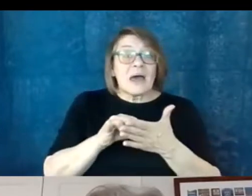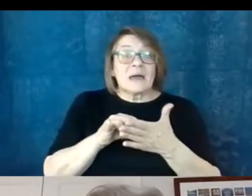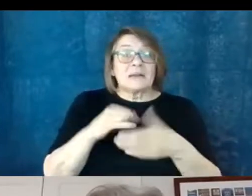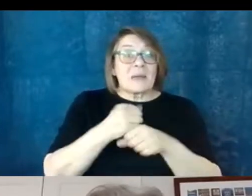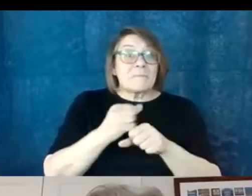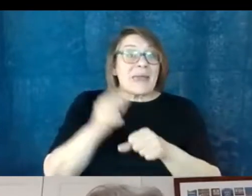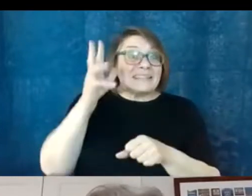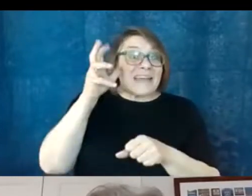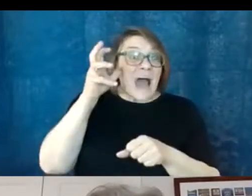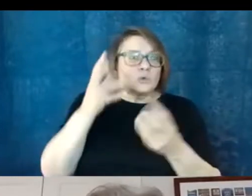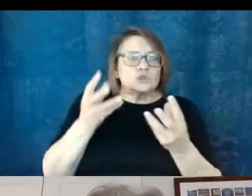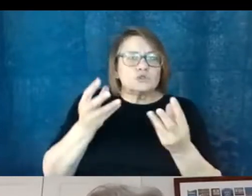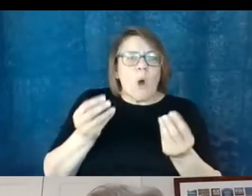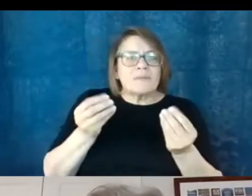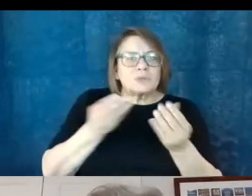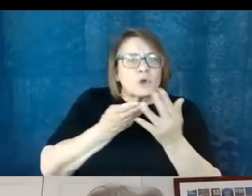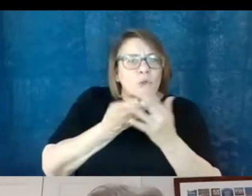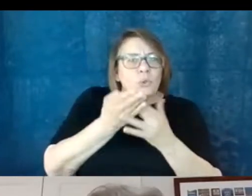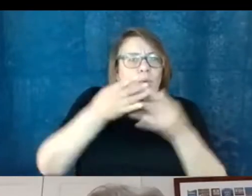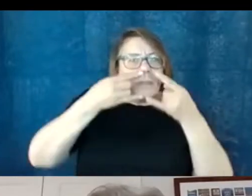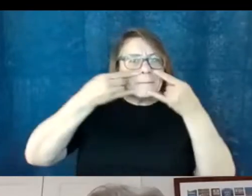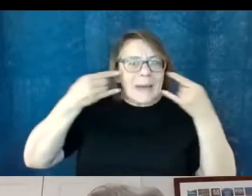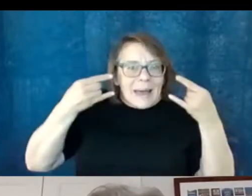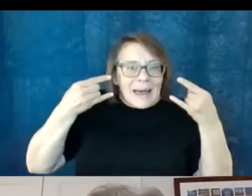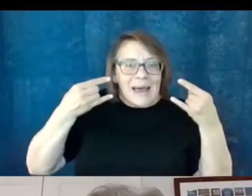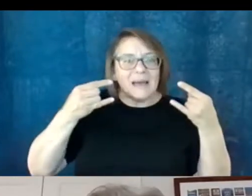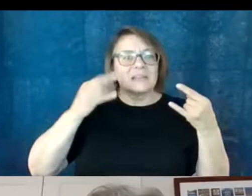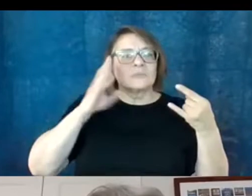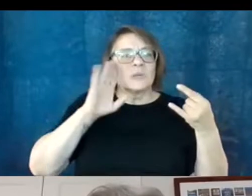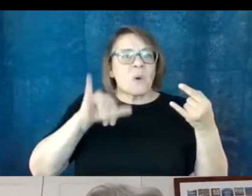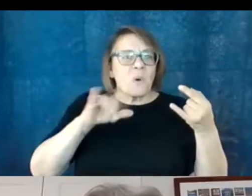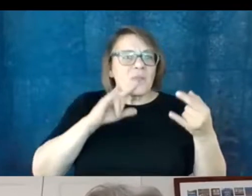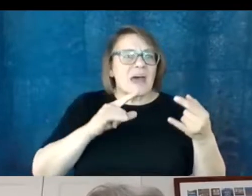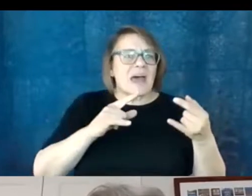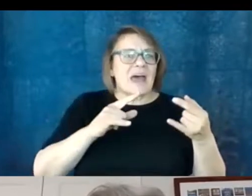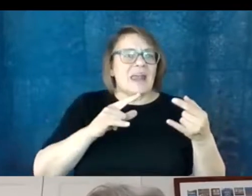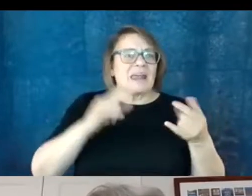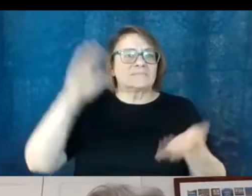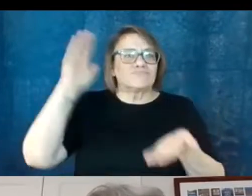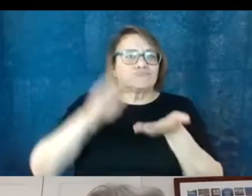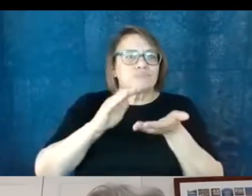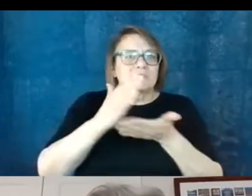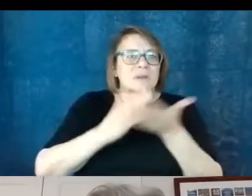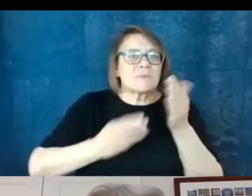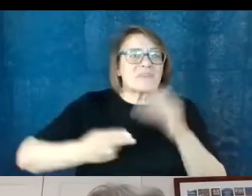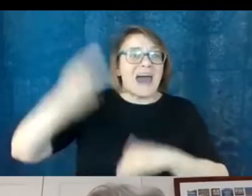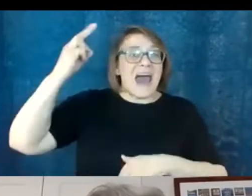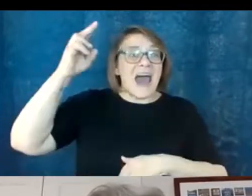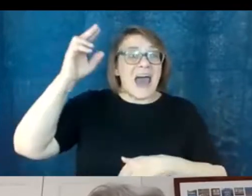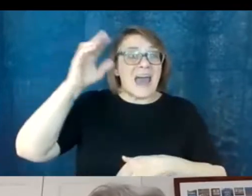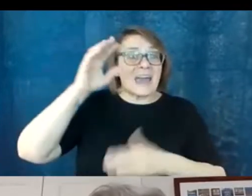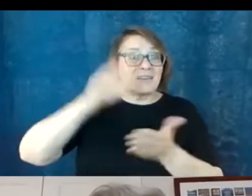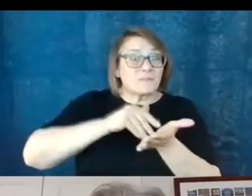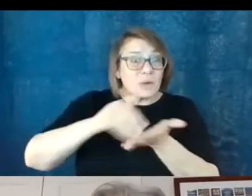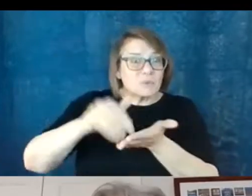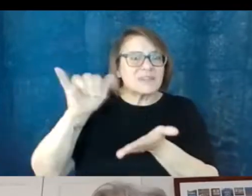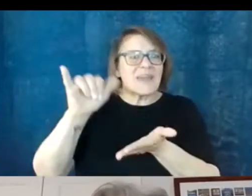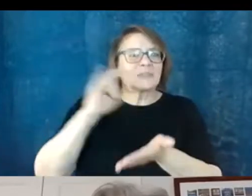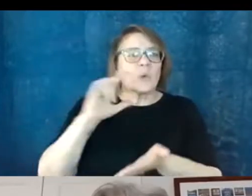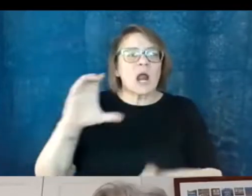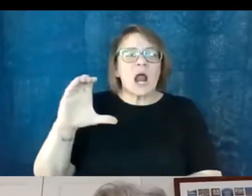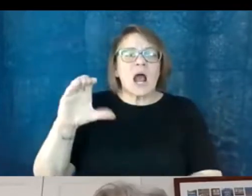sound softer. We know that it will take away some of the higher frequencies, which is where the consonant sounds are